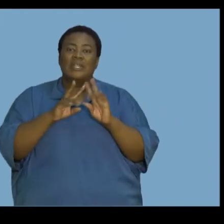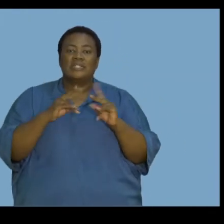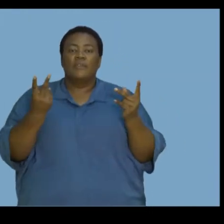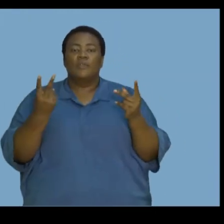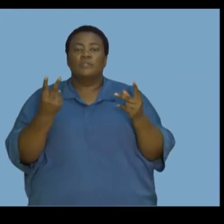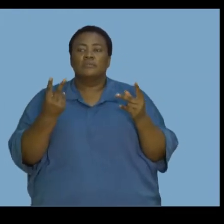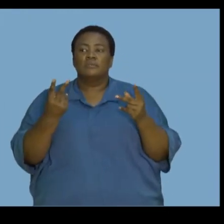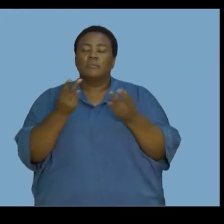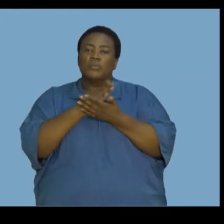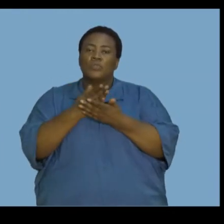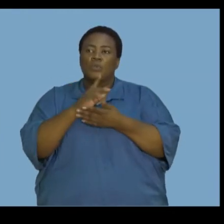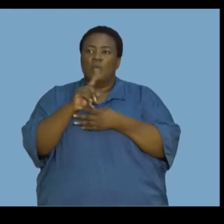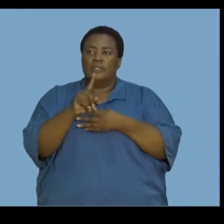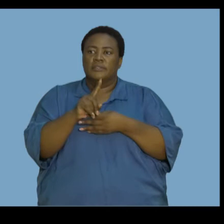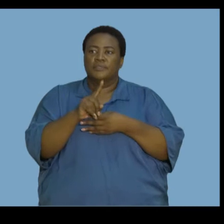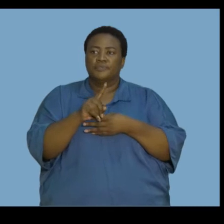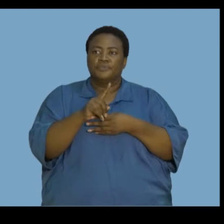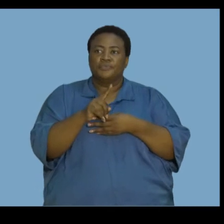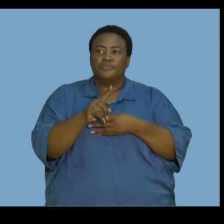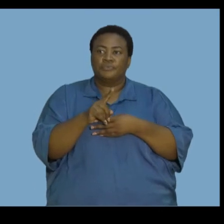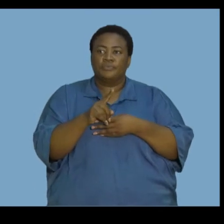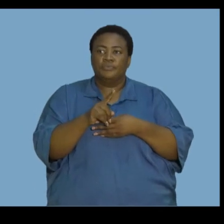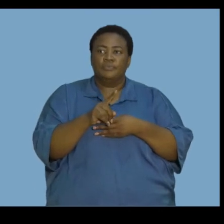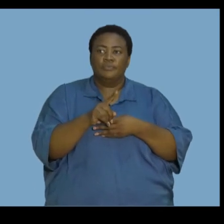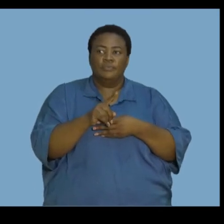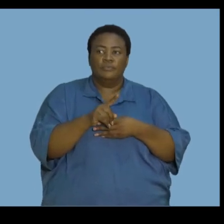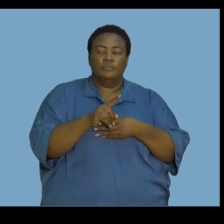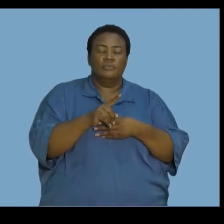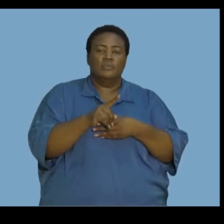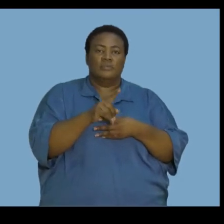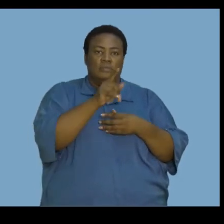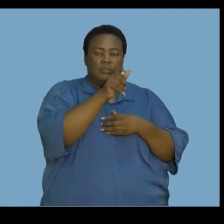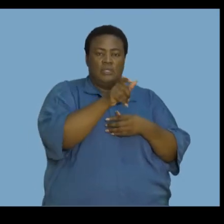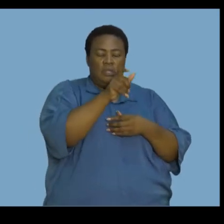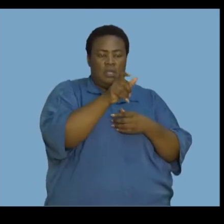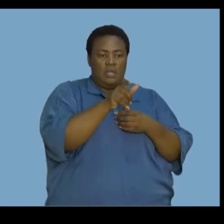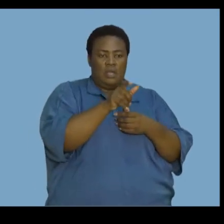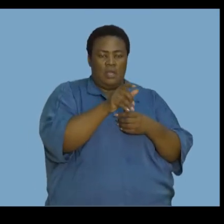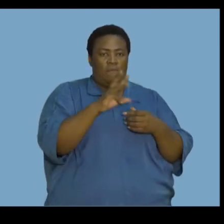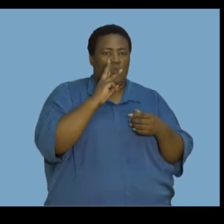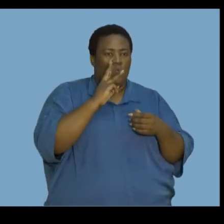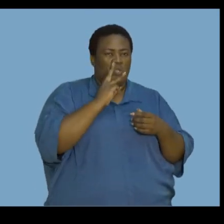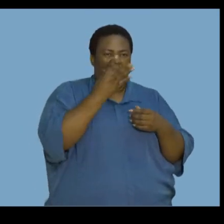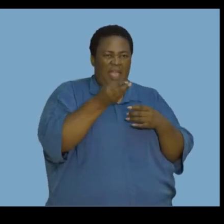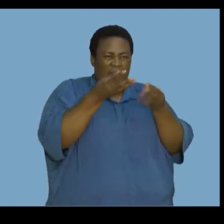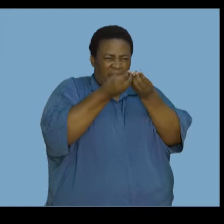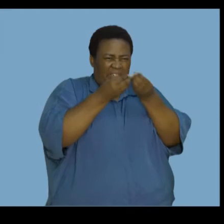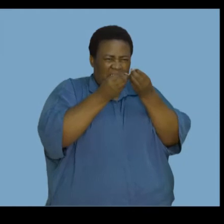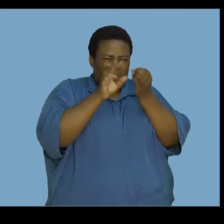This illustration shows you the difference between what we call turbid water, and this is a water that has got a lot of